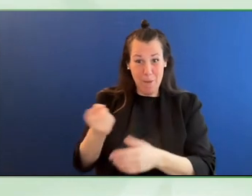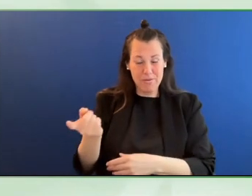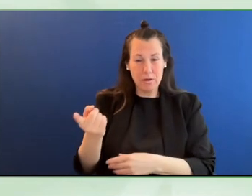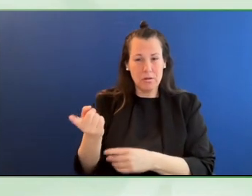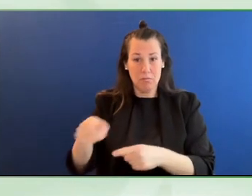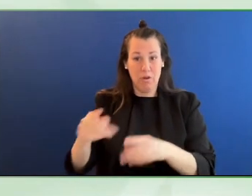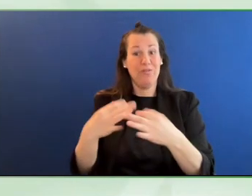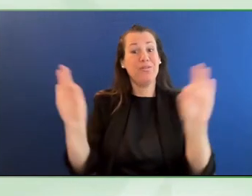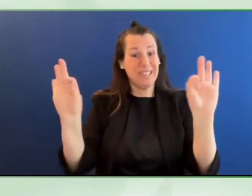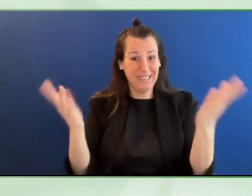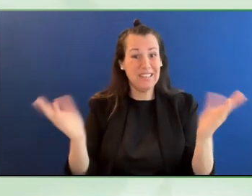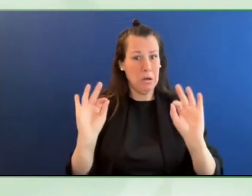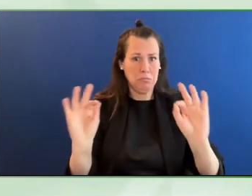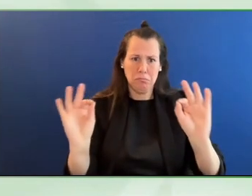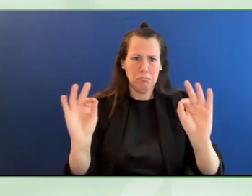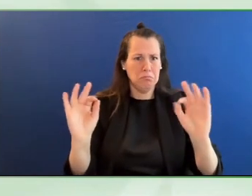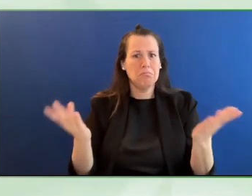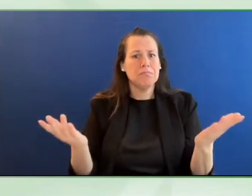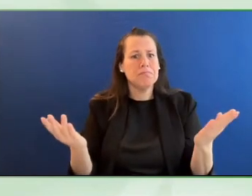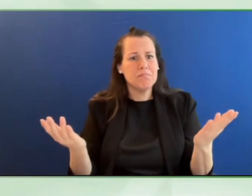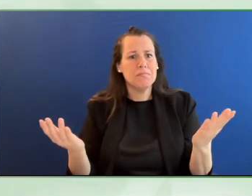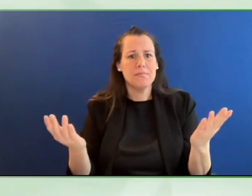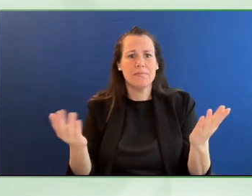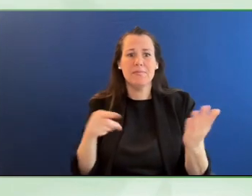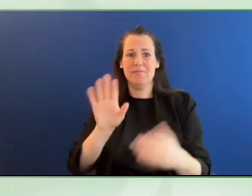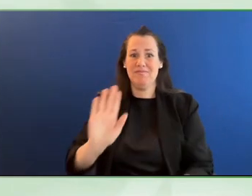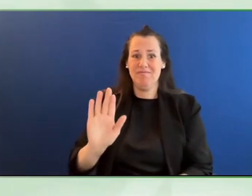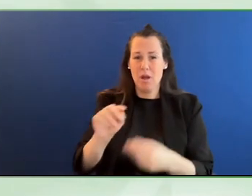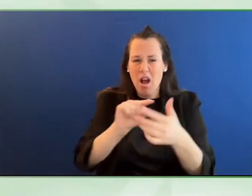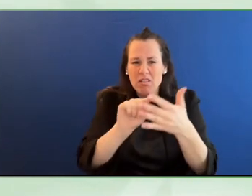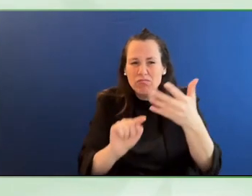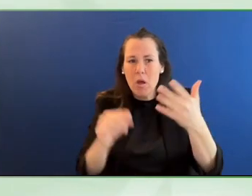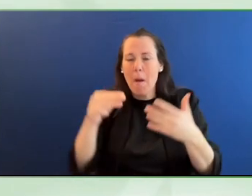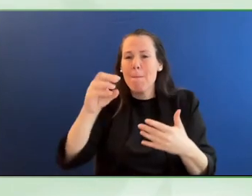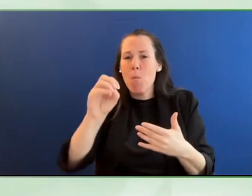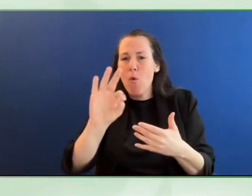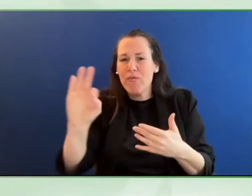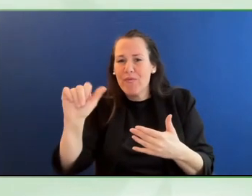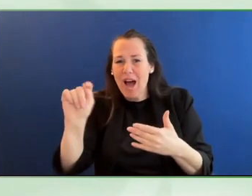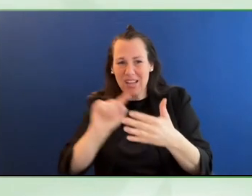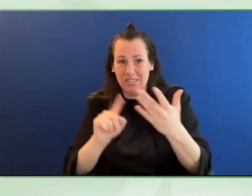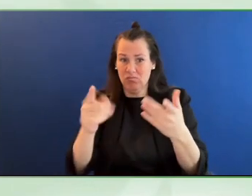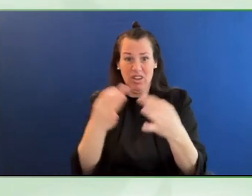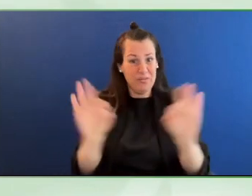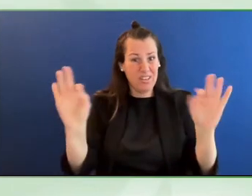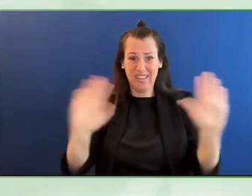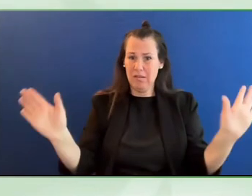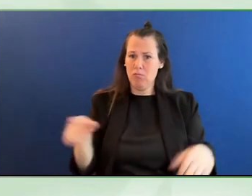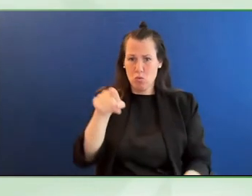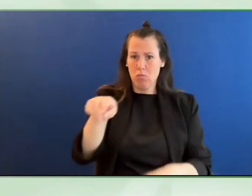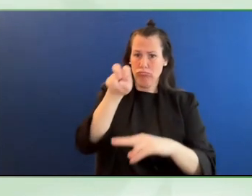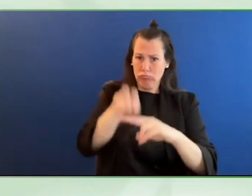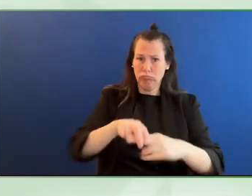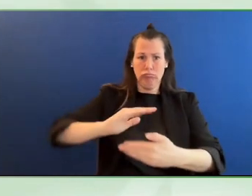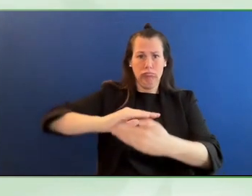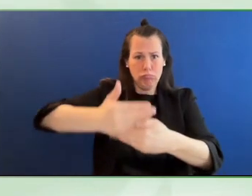that down, sees what you need, gets the AT, puts it on there, sets it up for you, and then when you leave, it disappears. So how is it